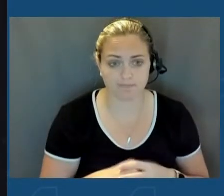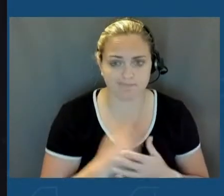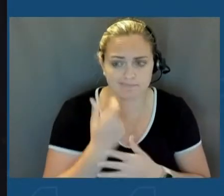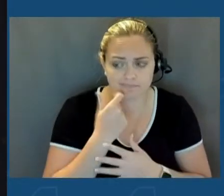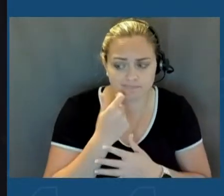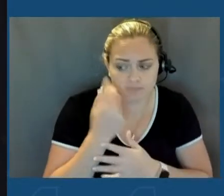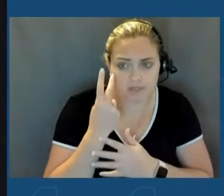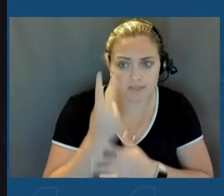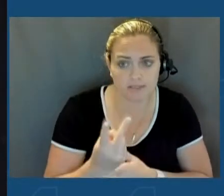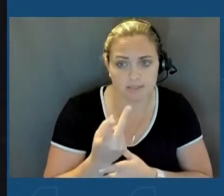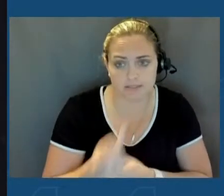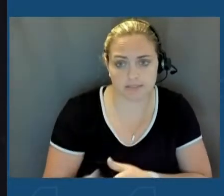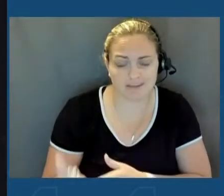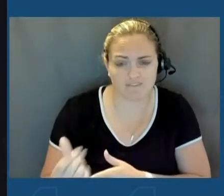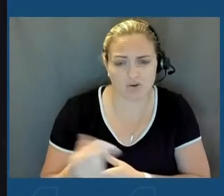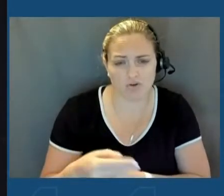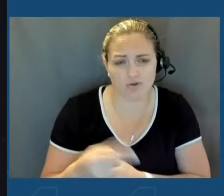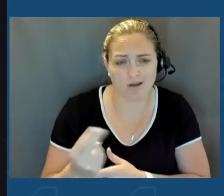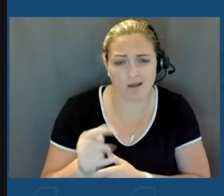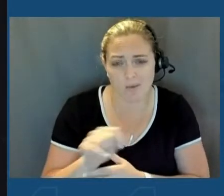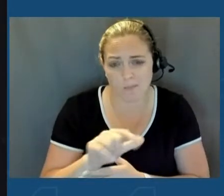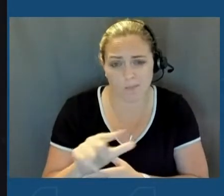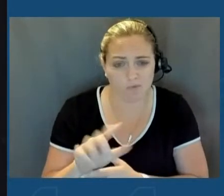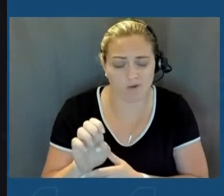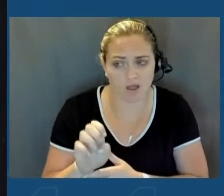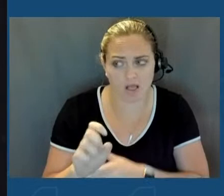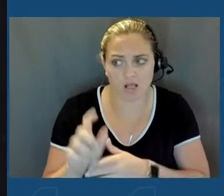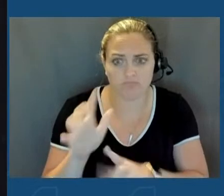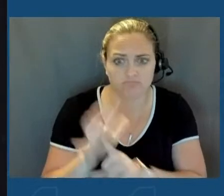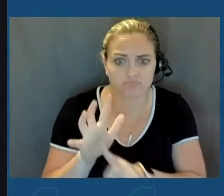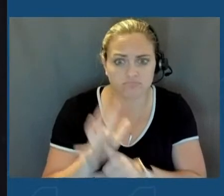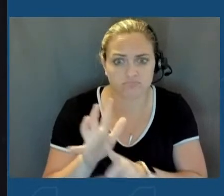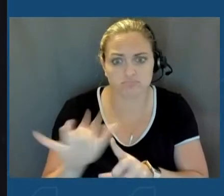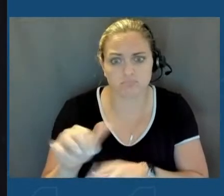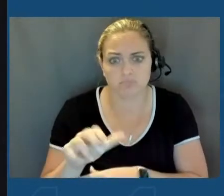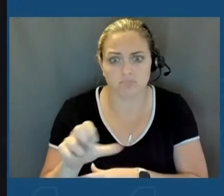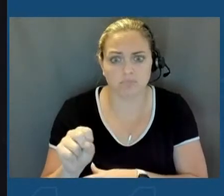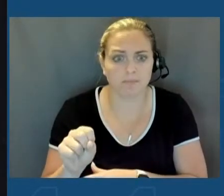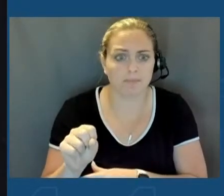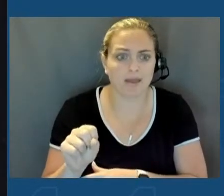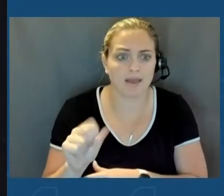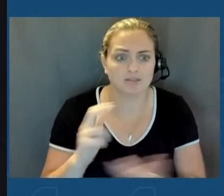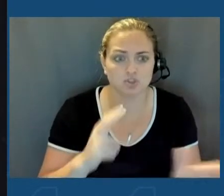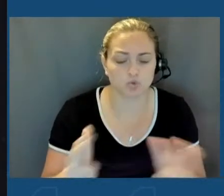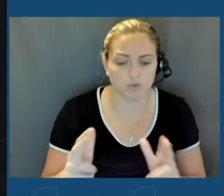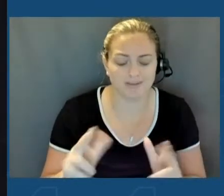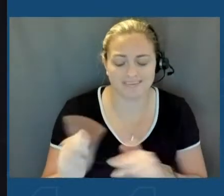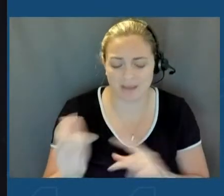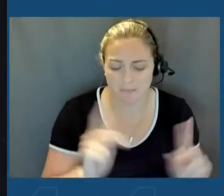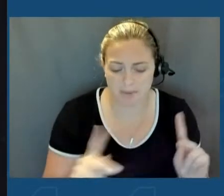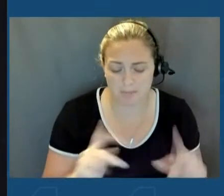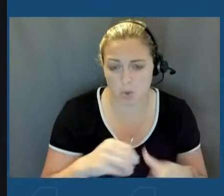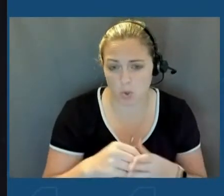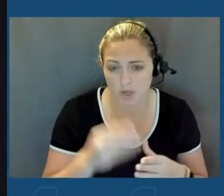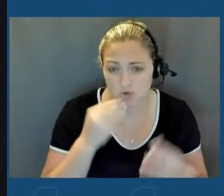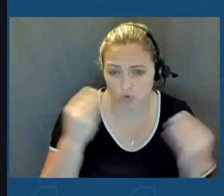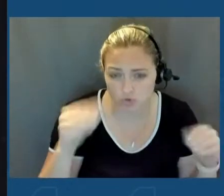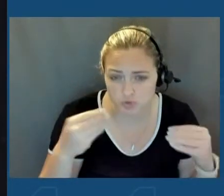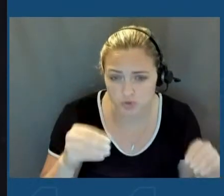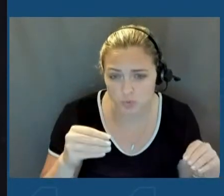seen several high-profile mass shootings where 10 people were killed in a grocery store in Buffalo, New